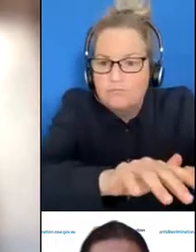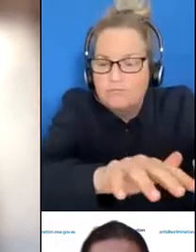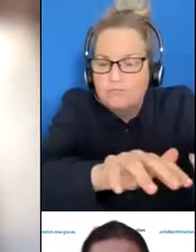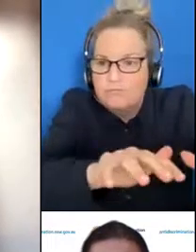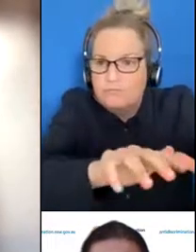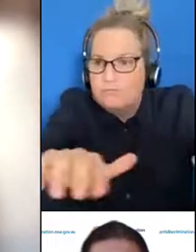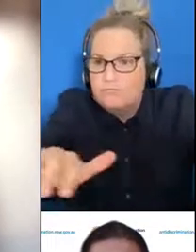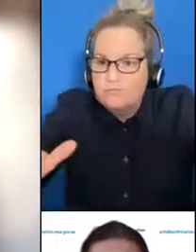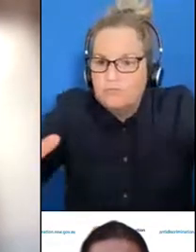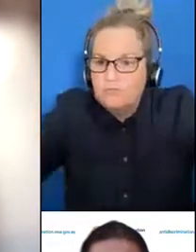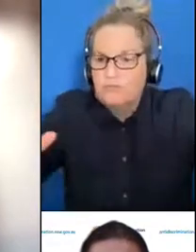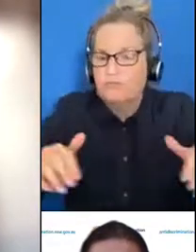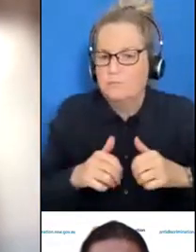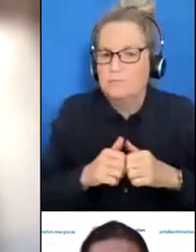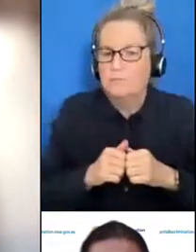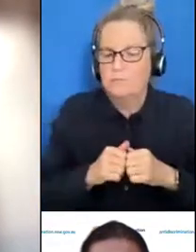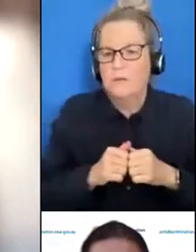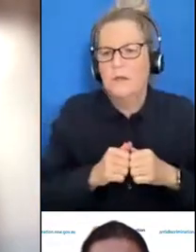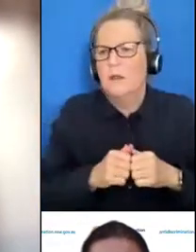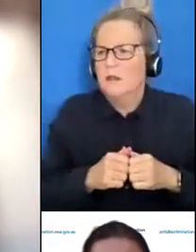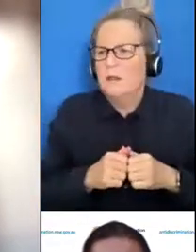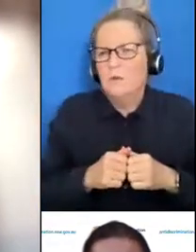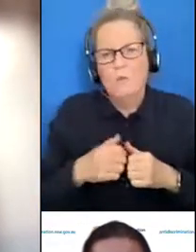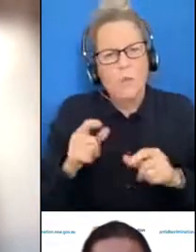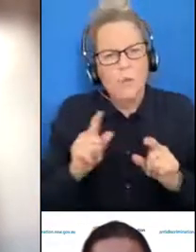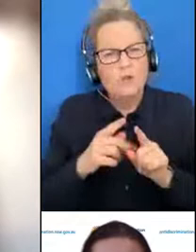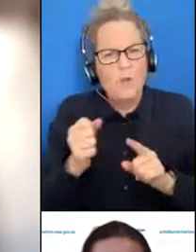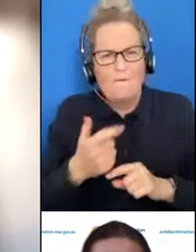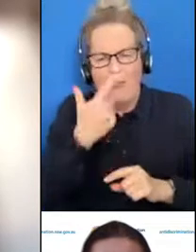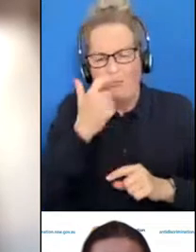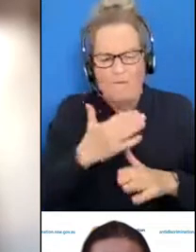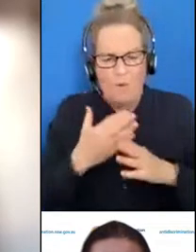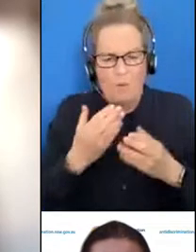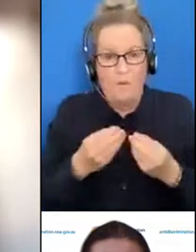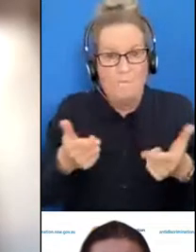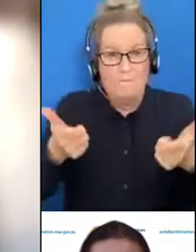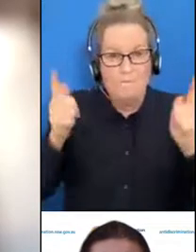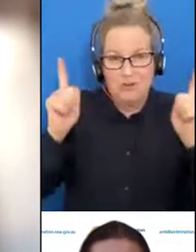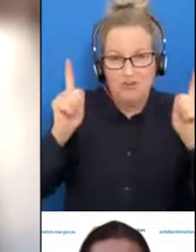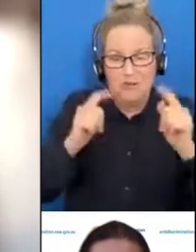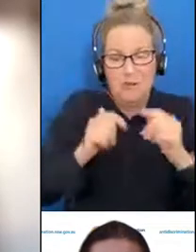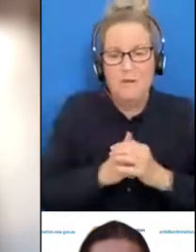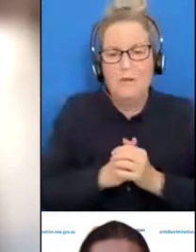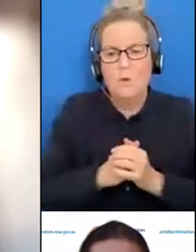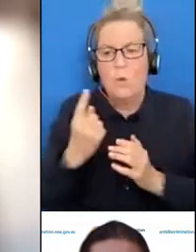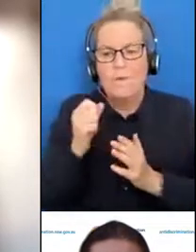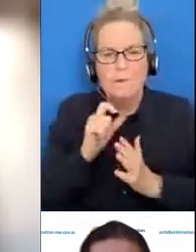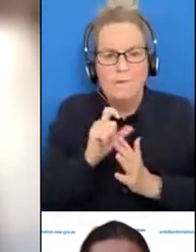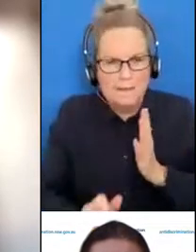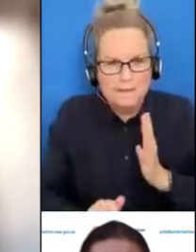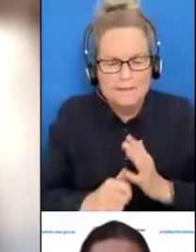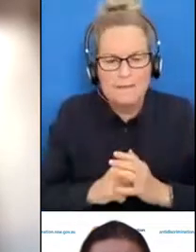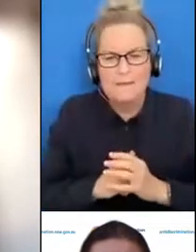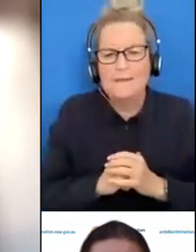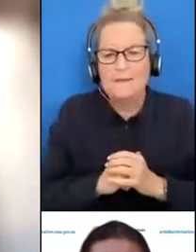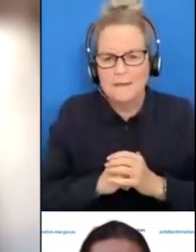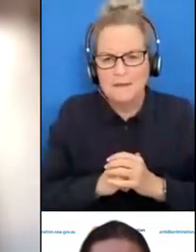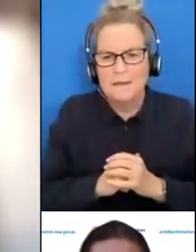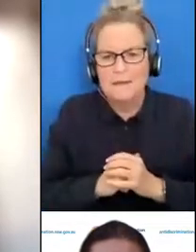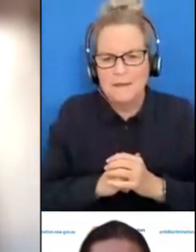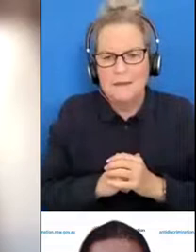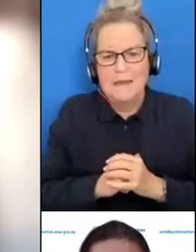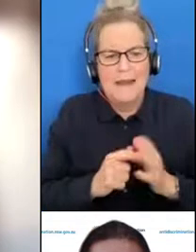And we've also had the privilege of working with managers and people with disability in the New South